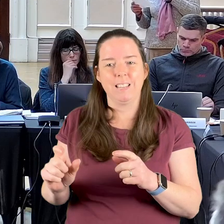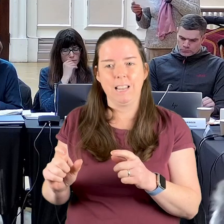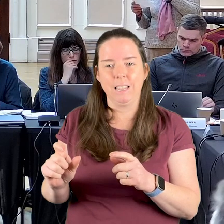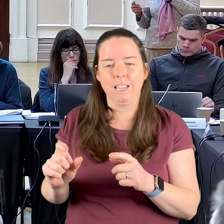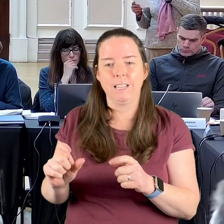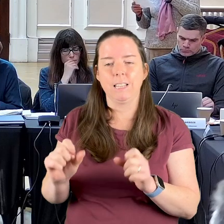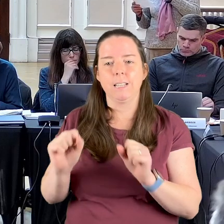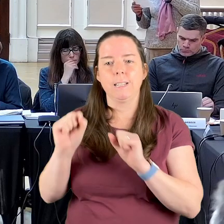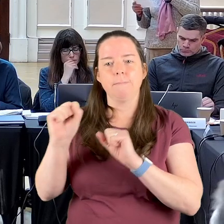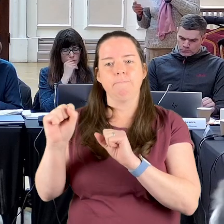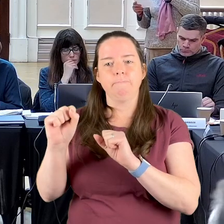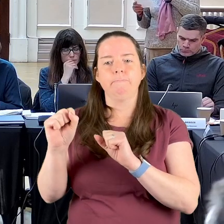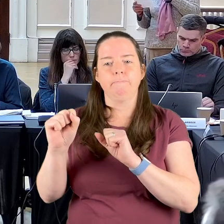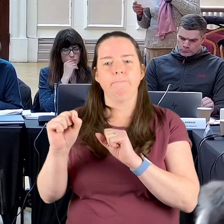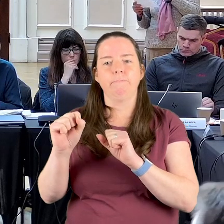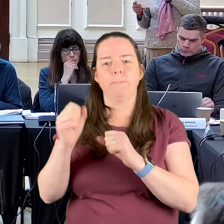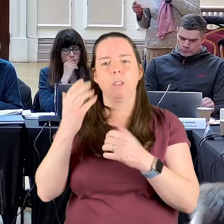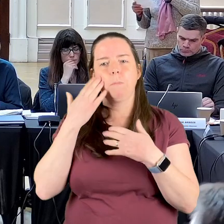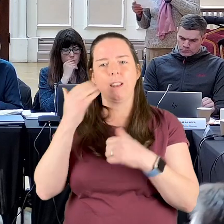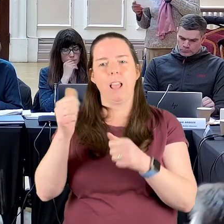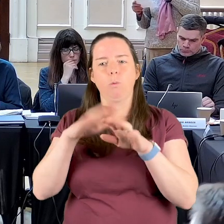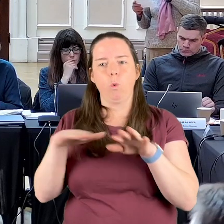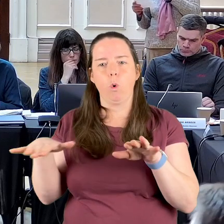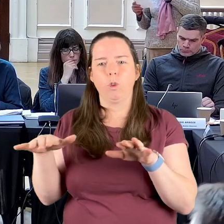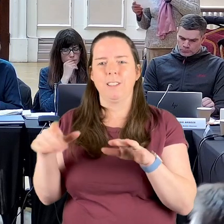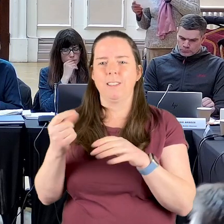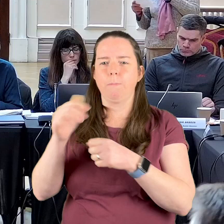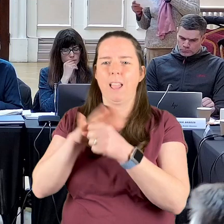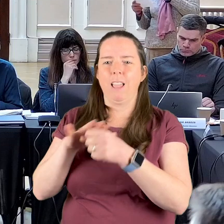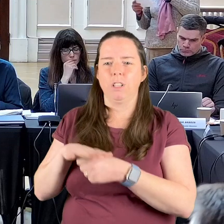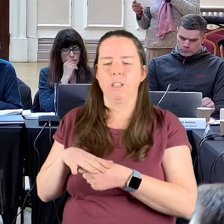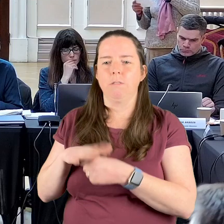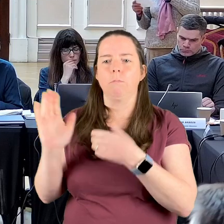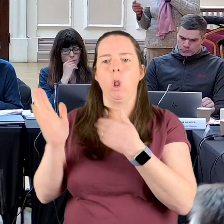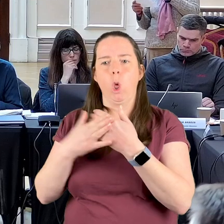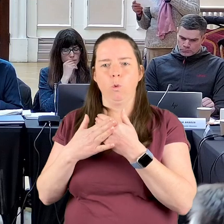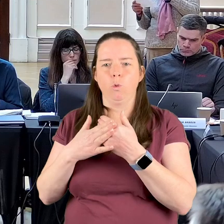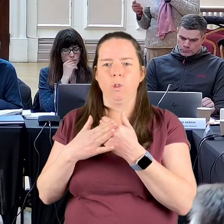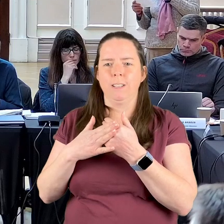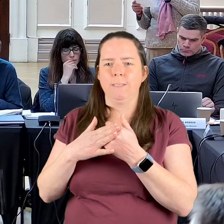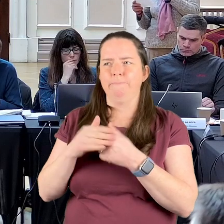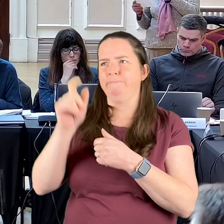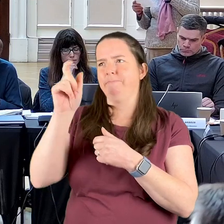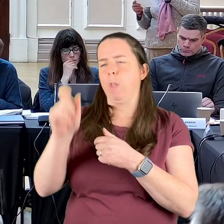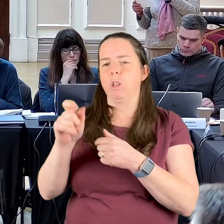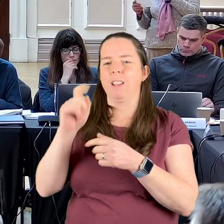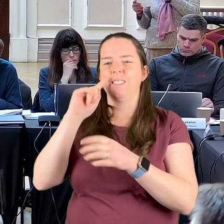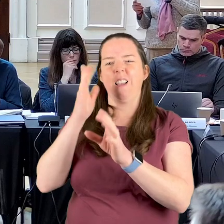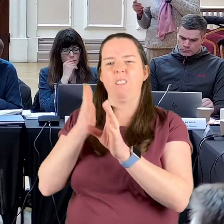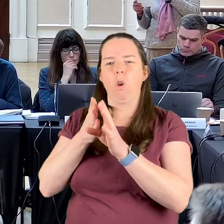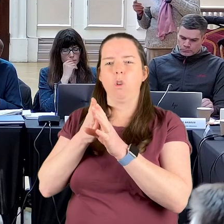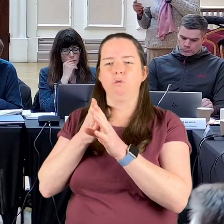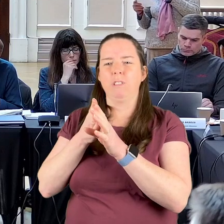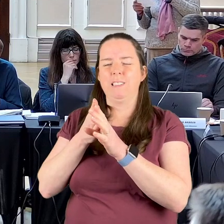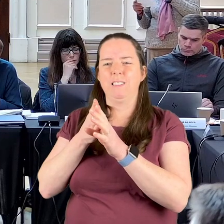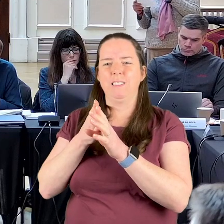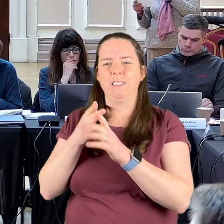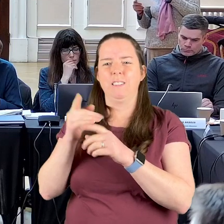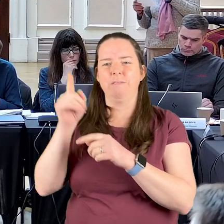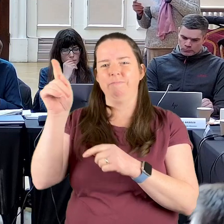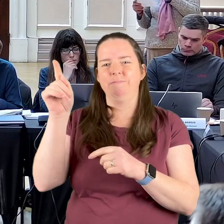in Italy, mental health wards in some regions have been closed by a very